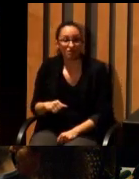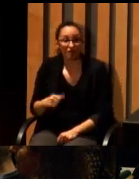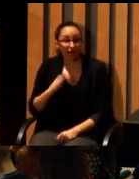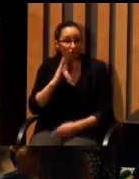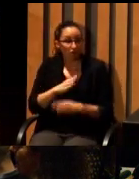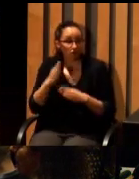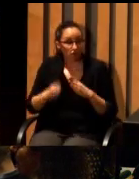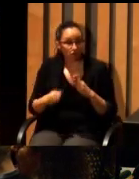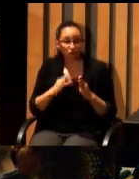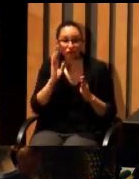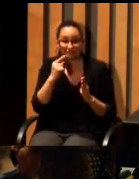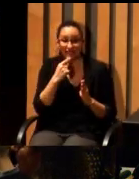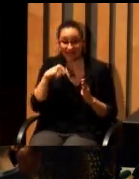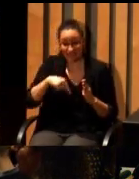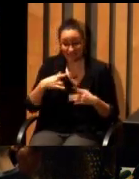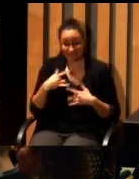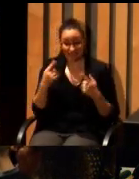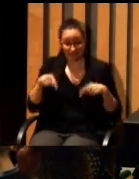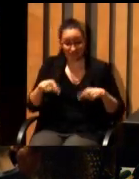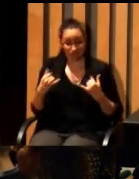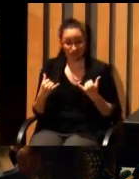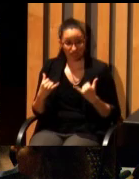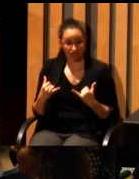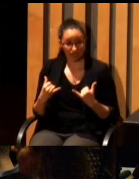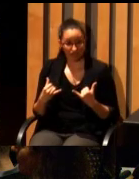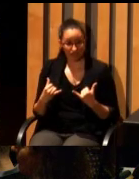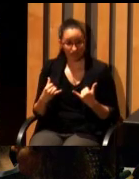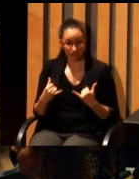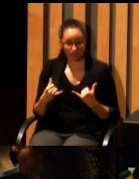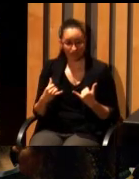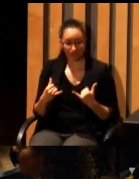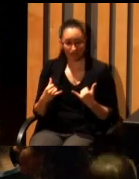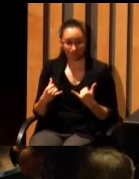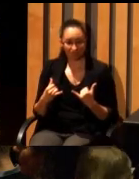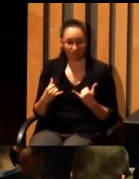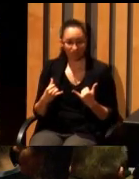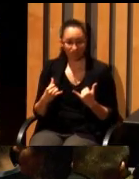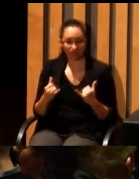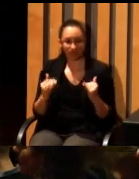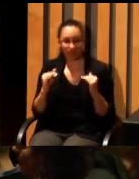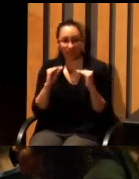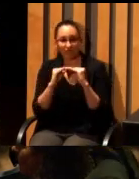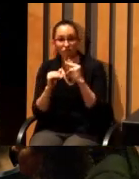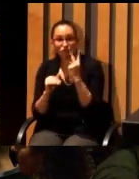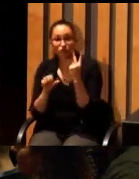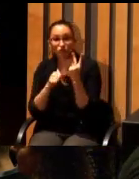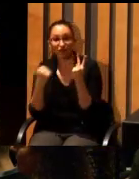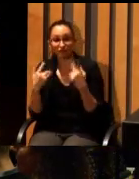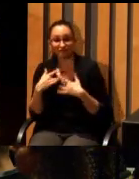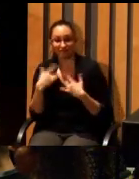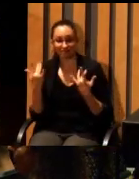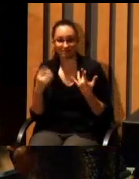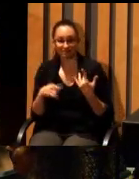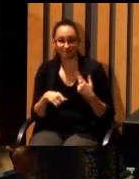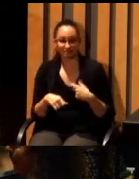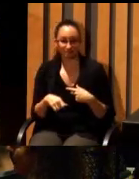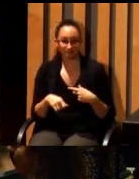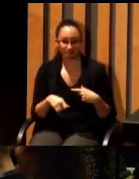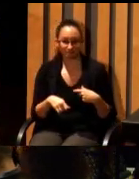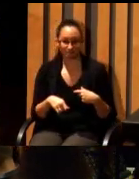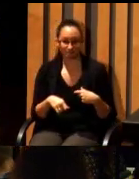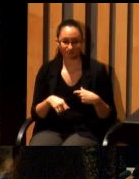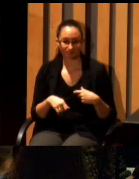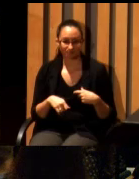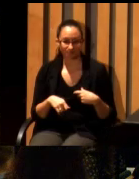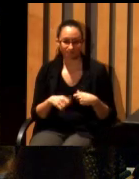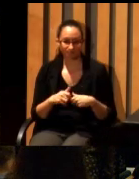this event to me personally is on the level of two other events. One was called Woodstock,